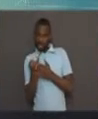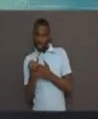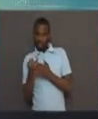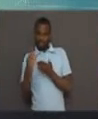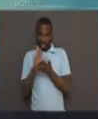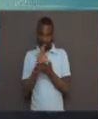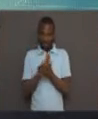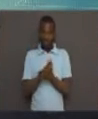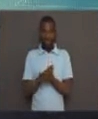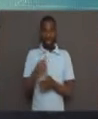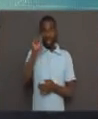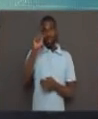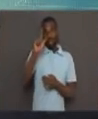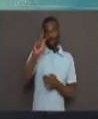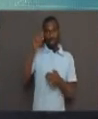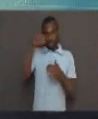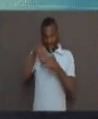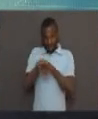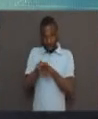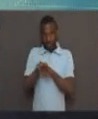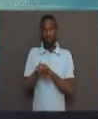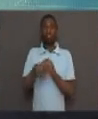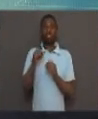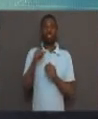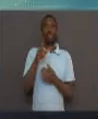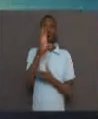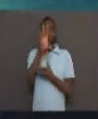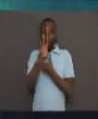to absorb beta emissions.